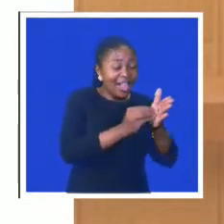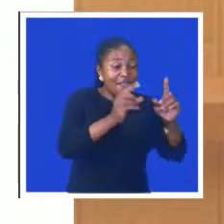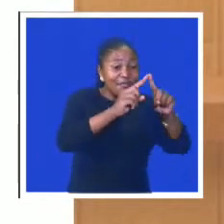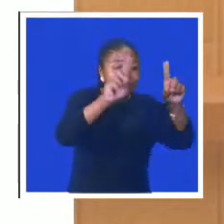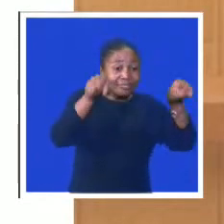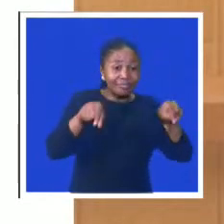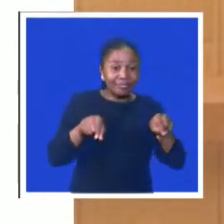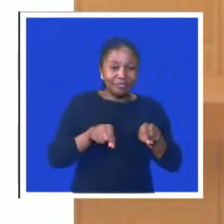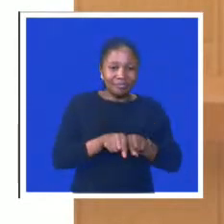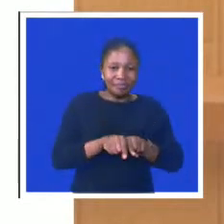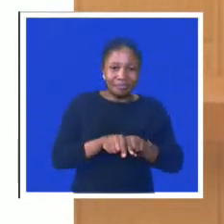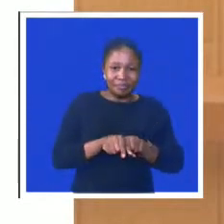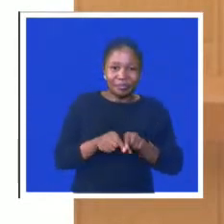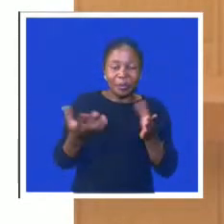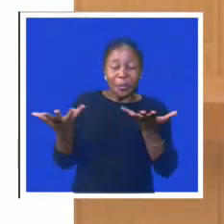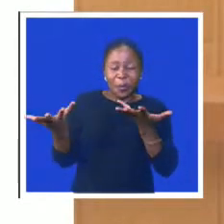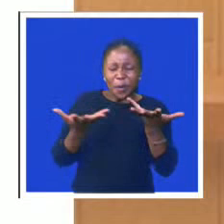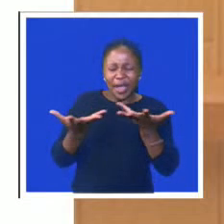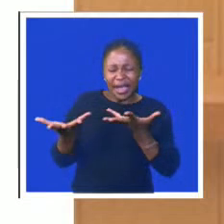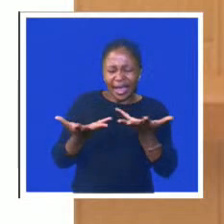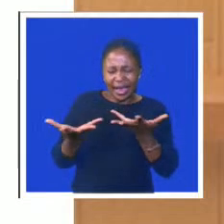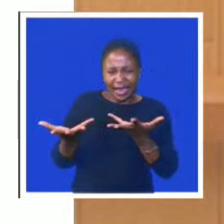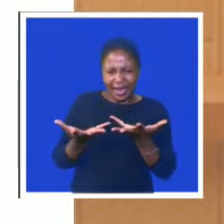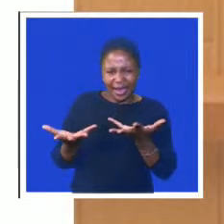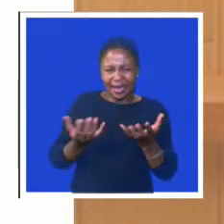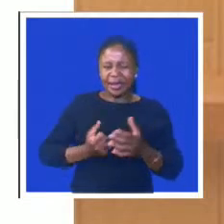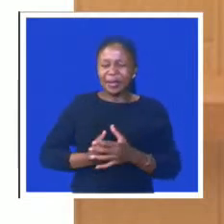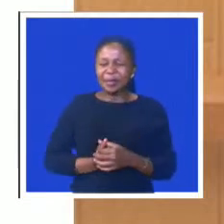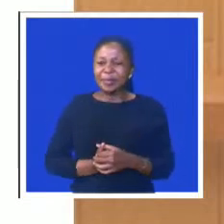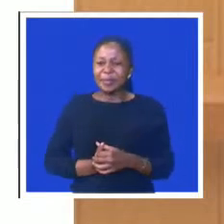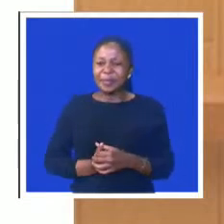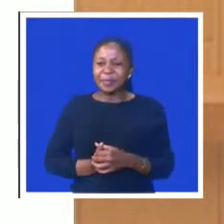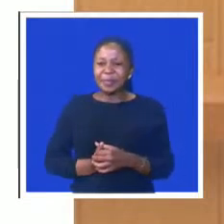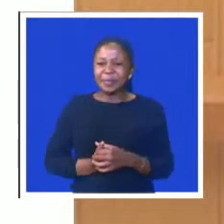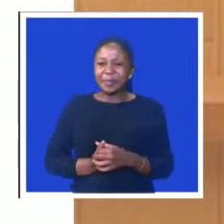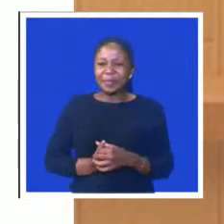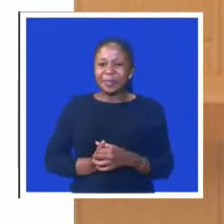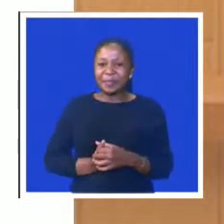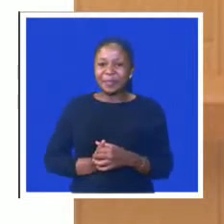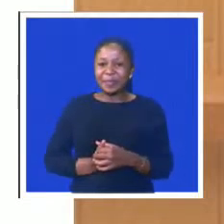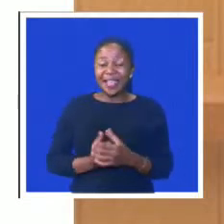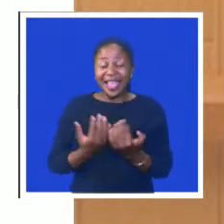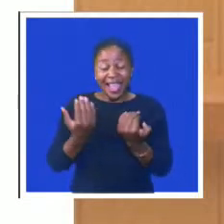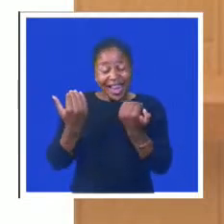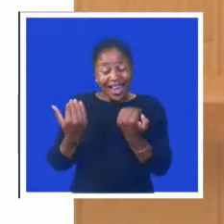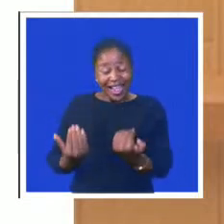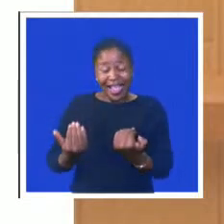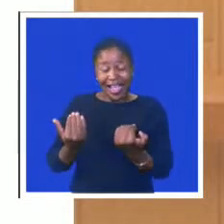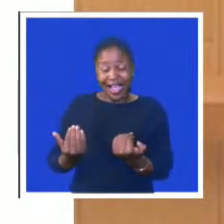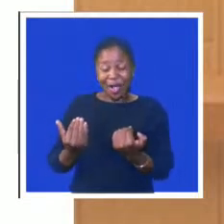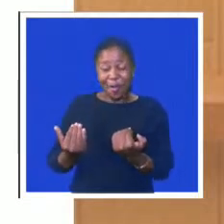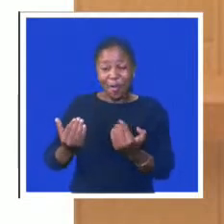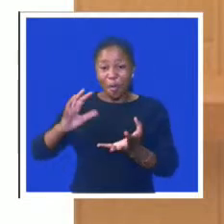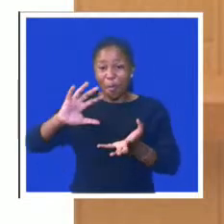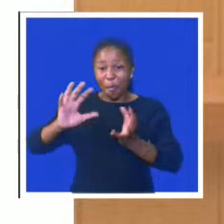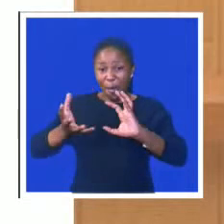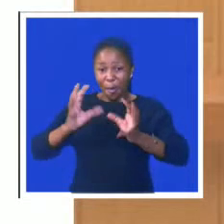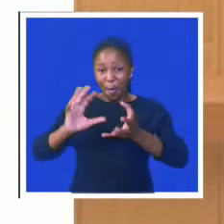Elena? That's right. That's right. The ball